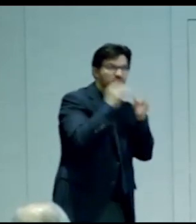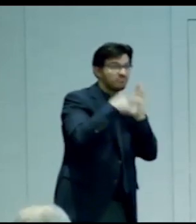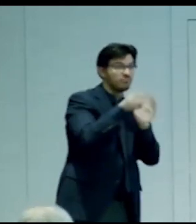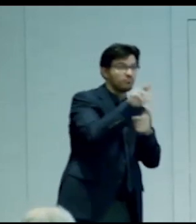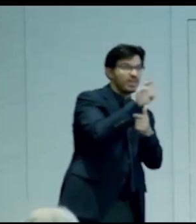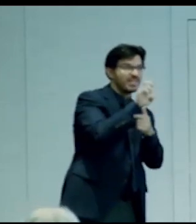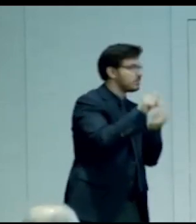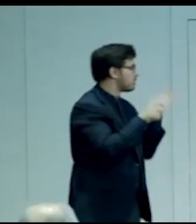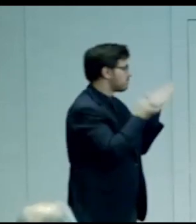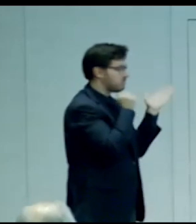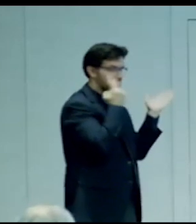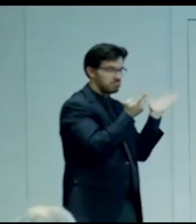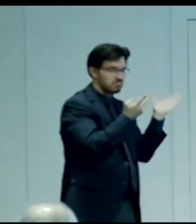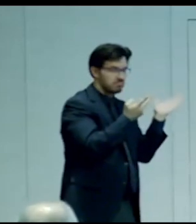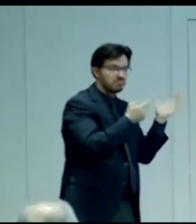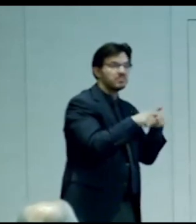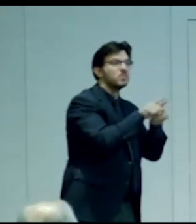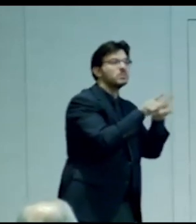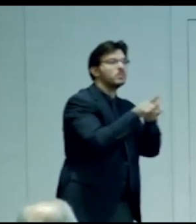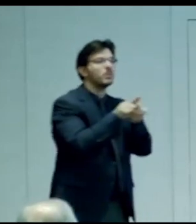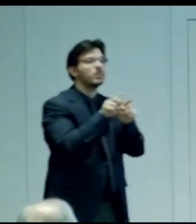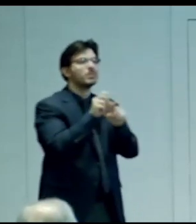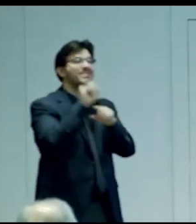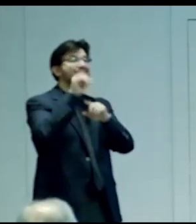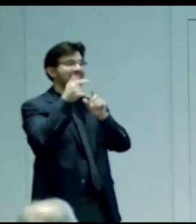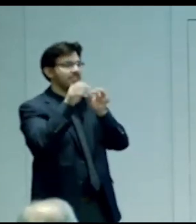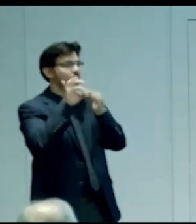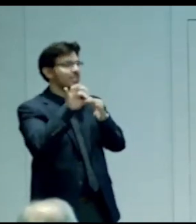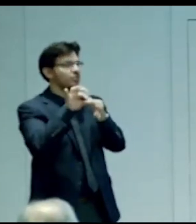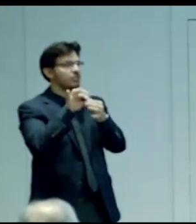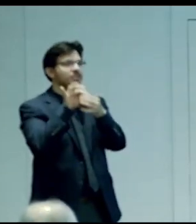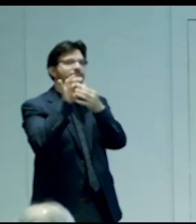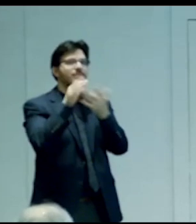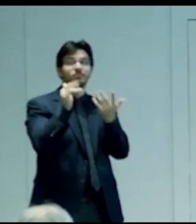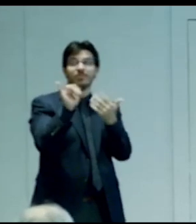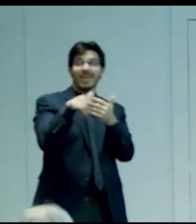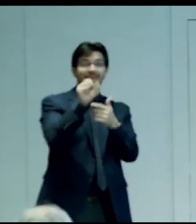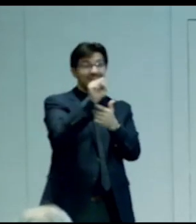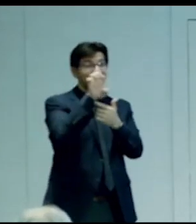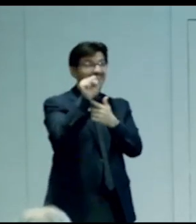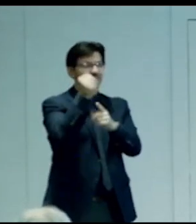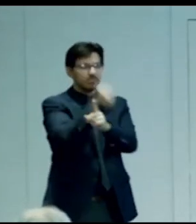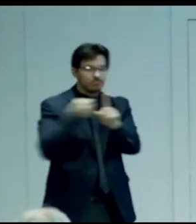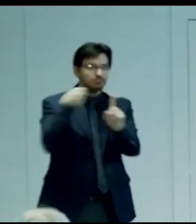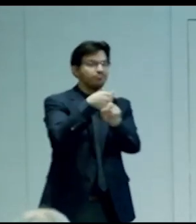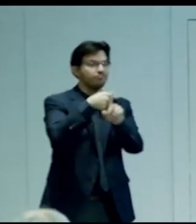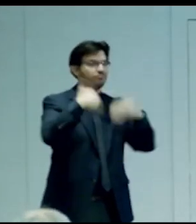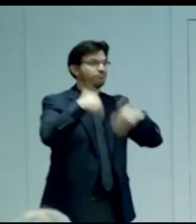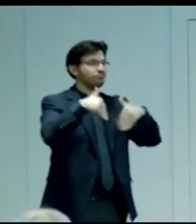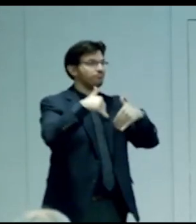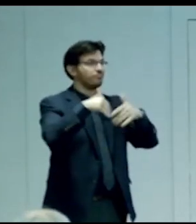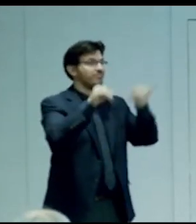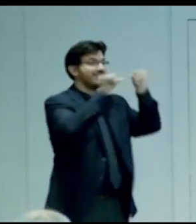significant relationships, in fact, with the preponderance of social class in inequality entering both at